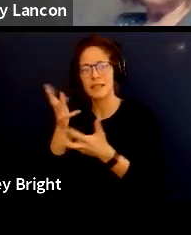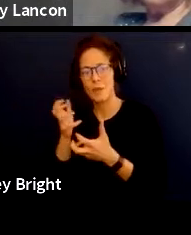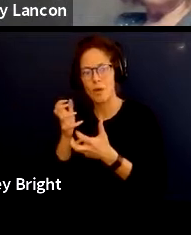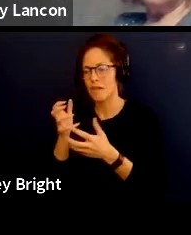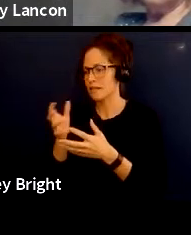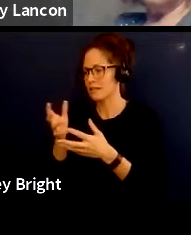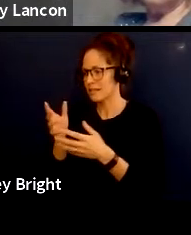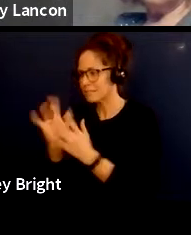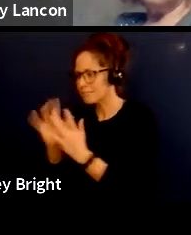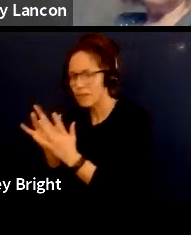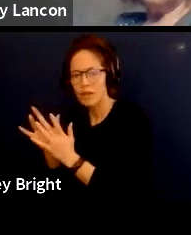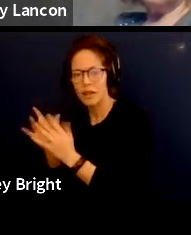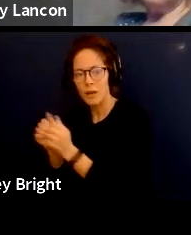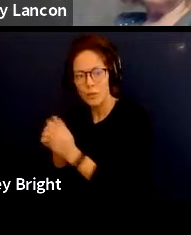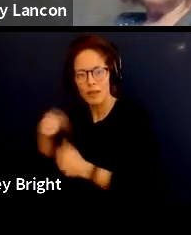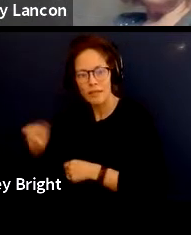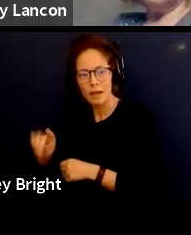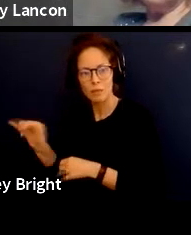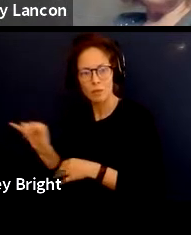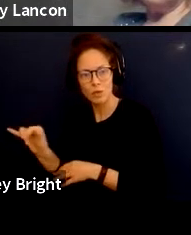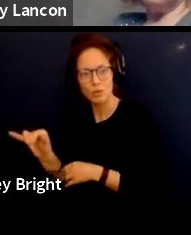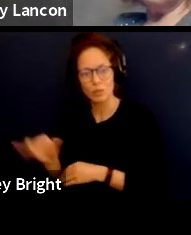learning kids as they can.